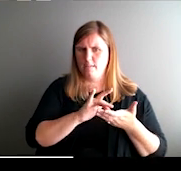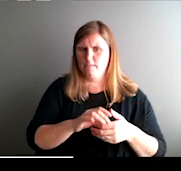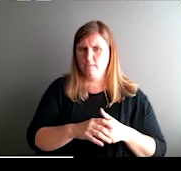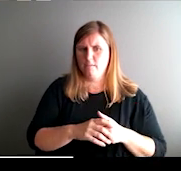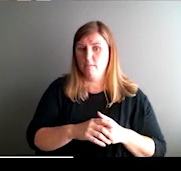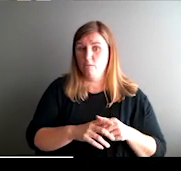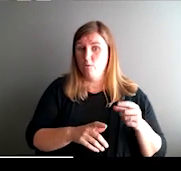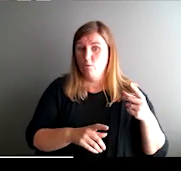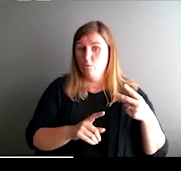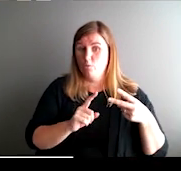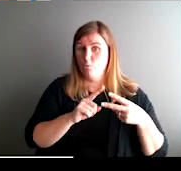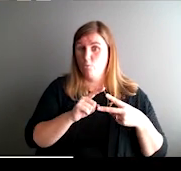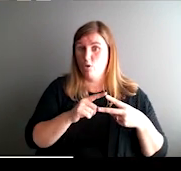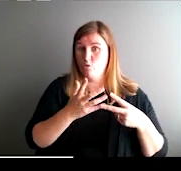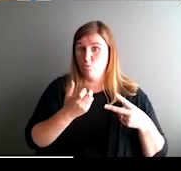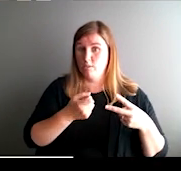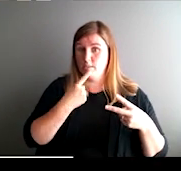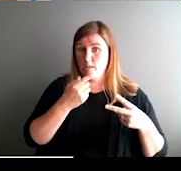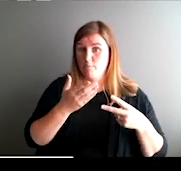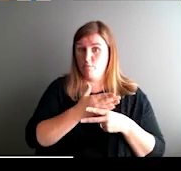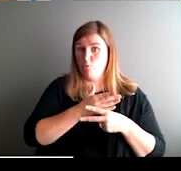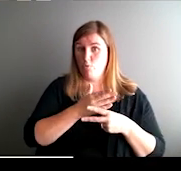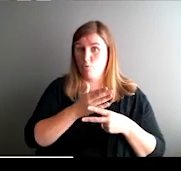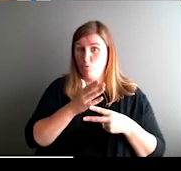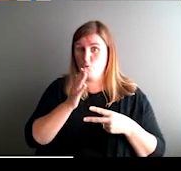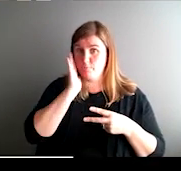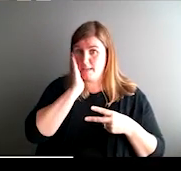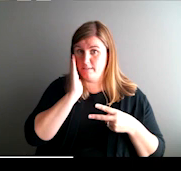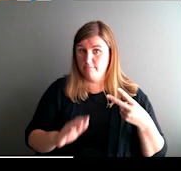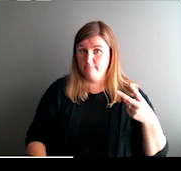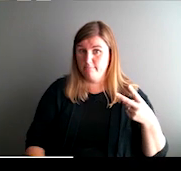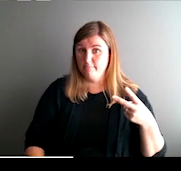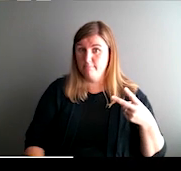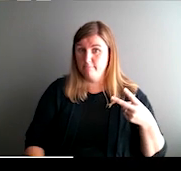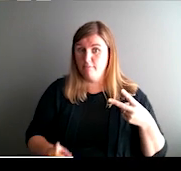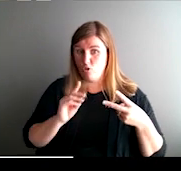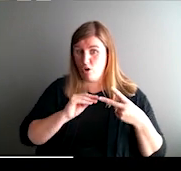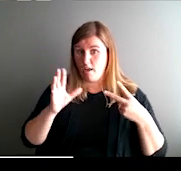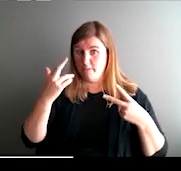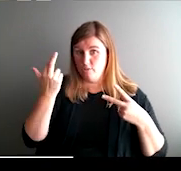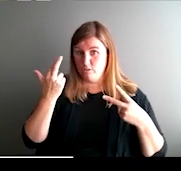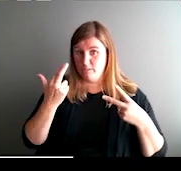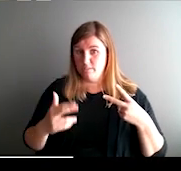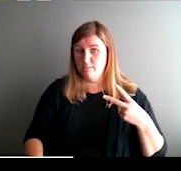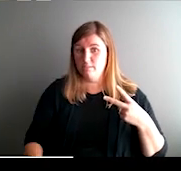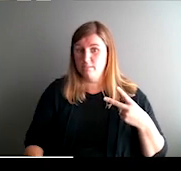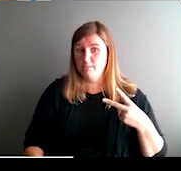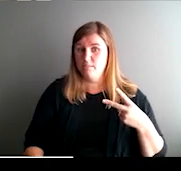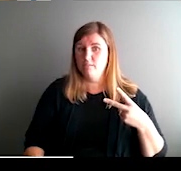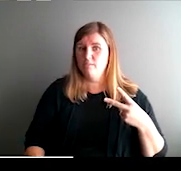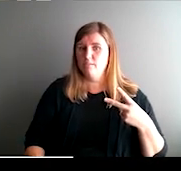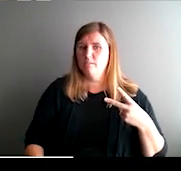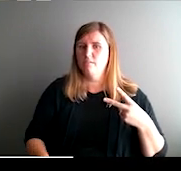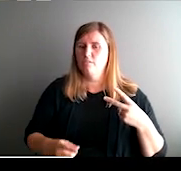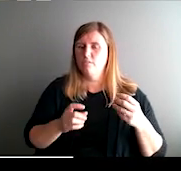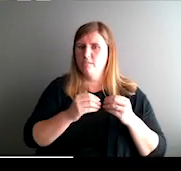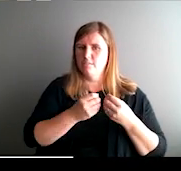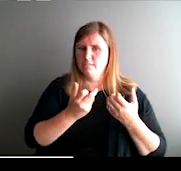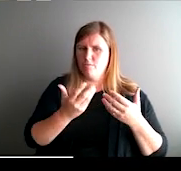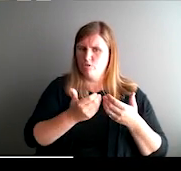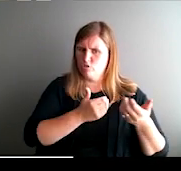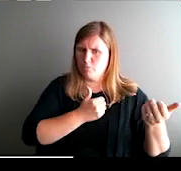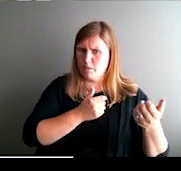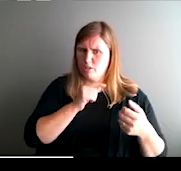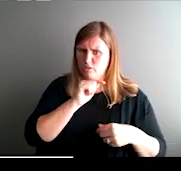and only one of them do you want to take before you get a good night's sleep, for obvious reasons. There are several discriminations you can make